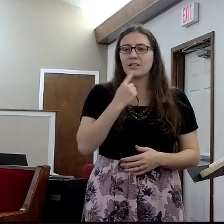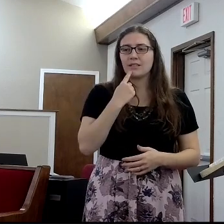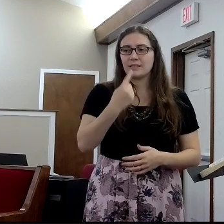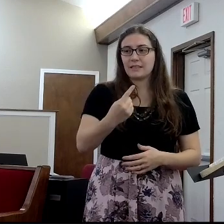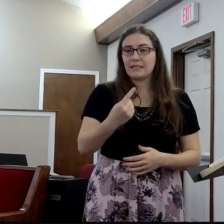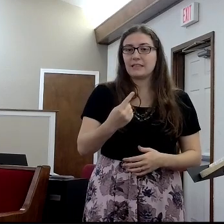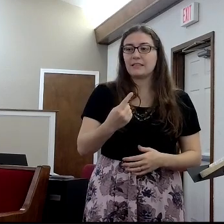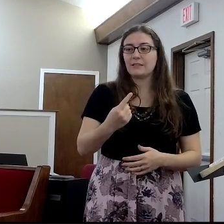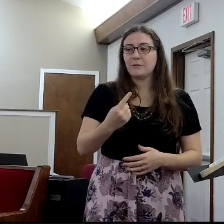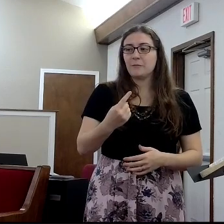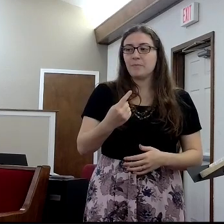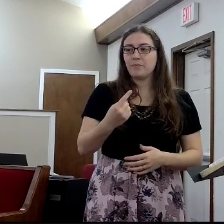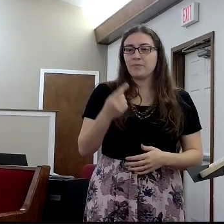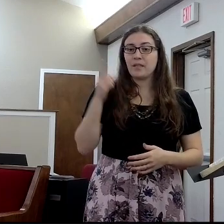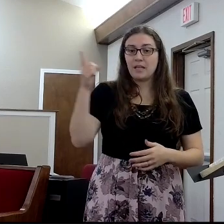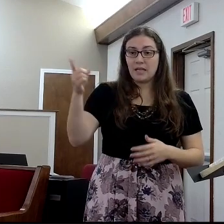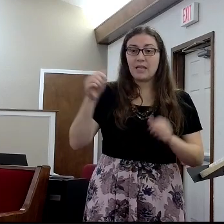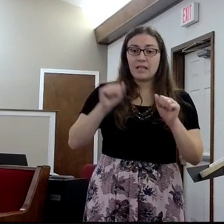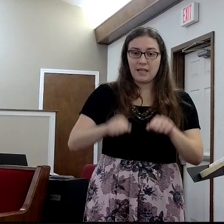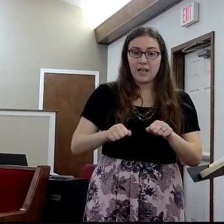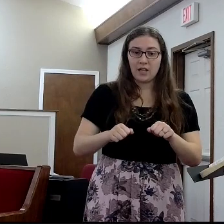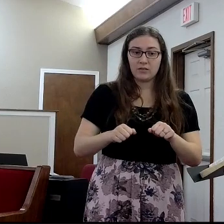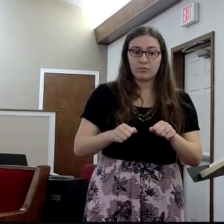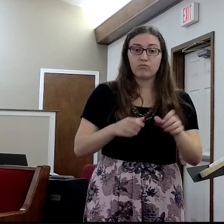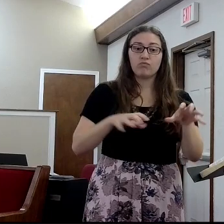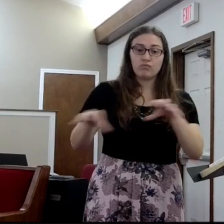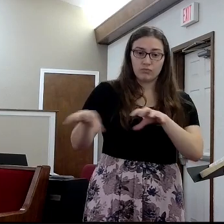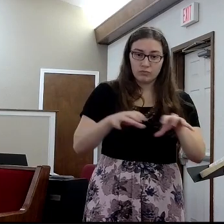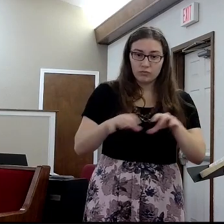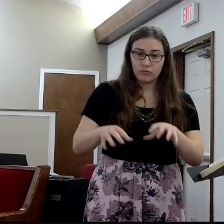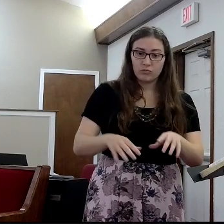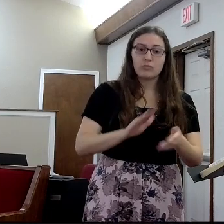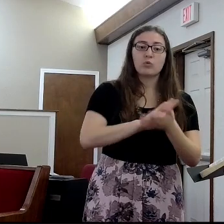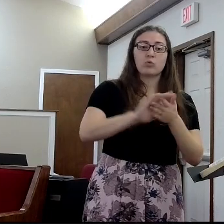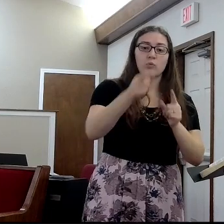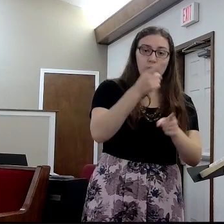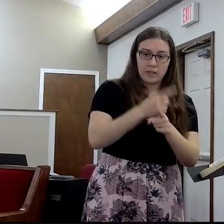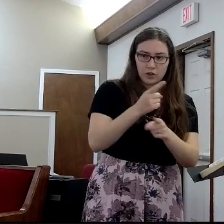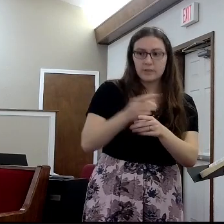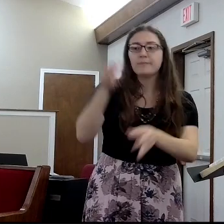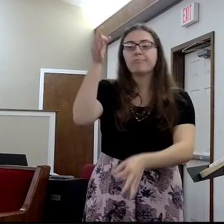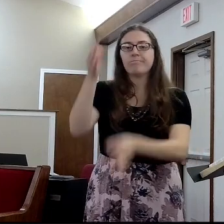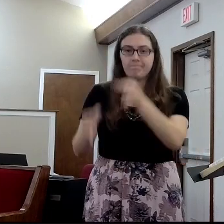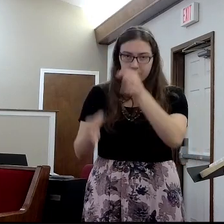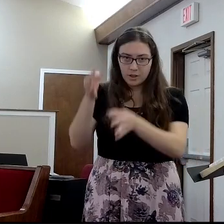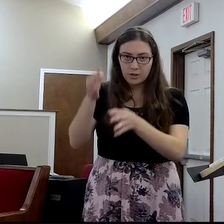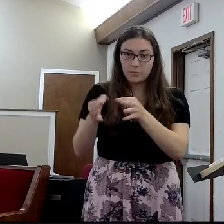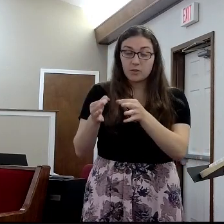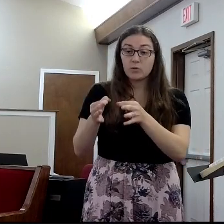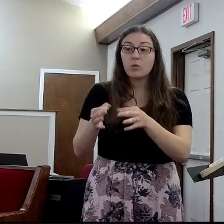says, the Lord which exercises loving kindness, judgment, and righteousness. So not only